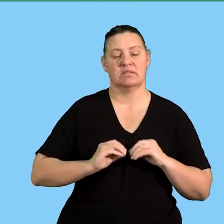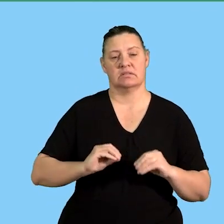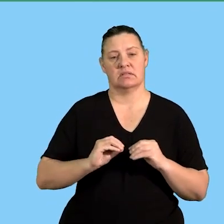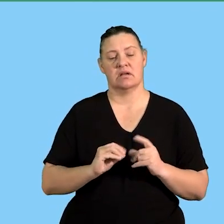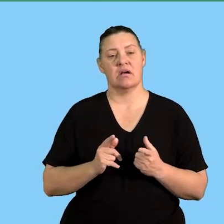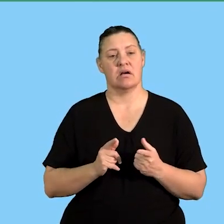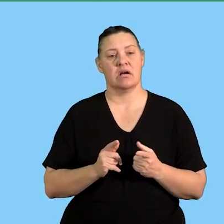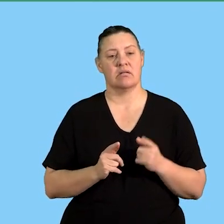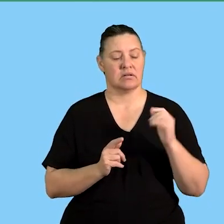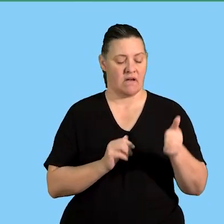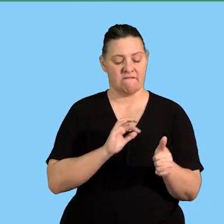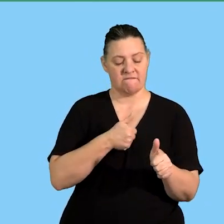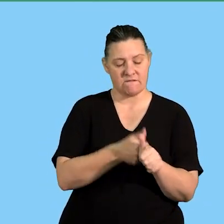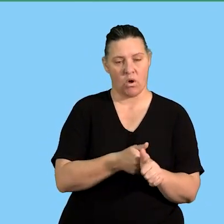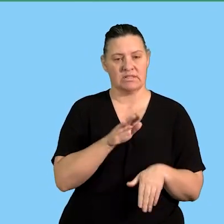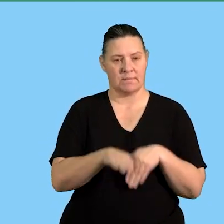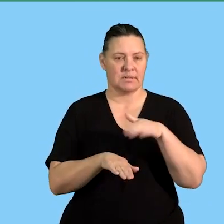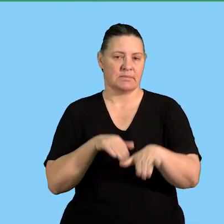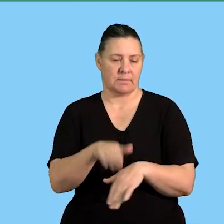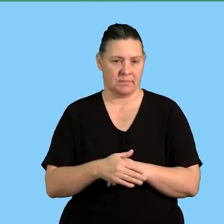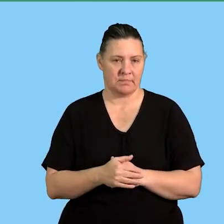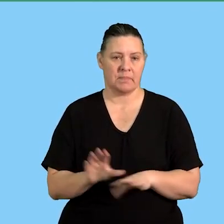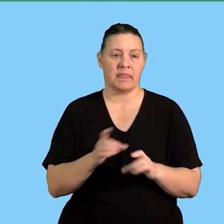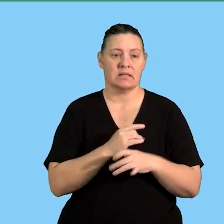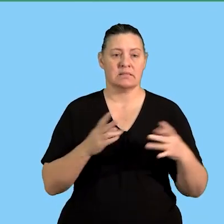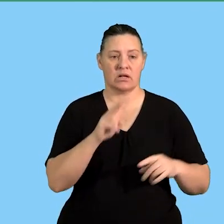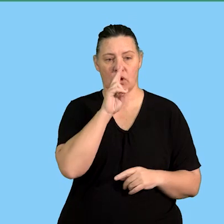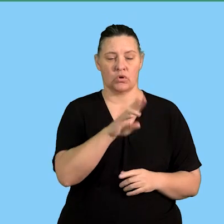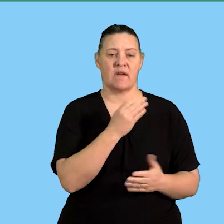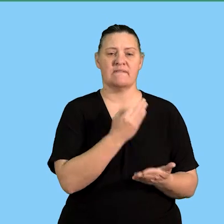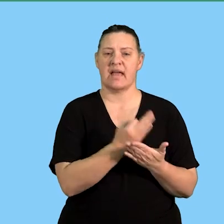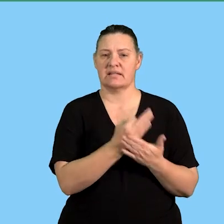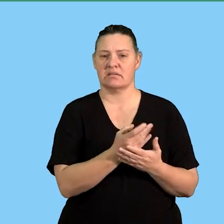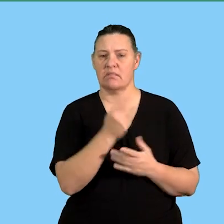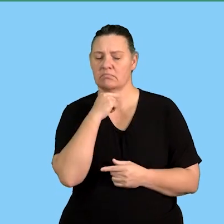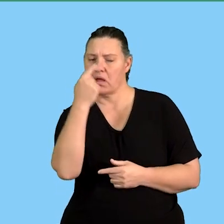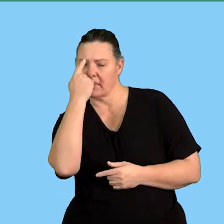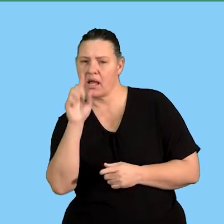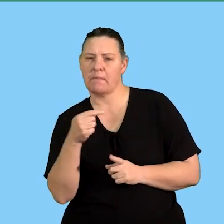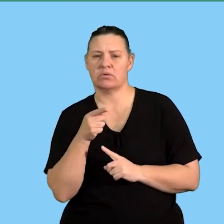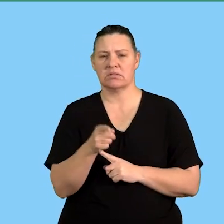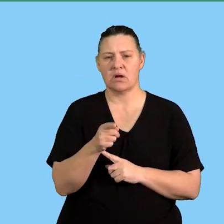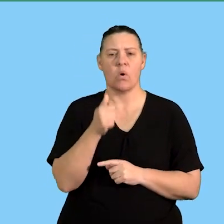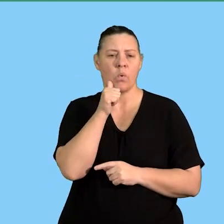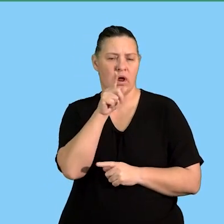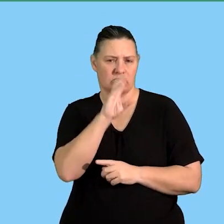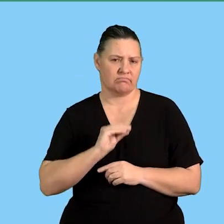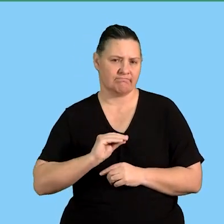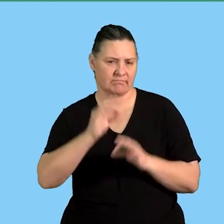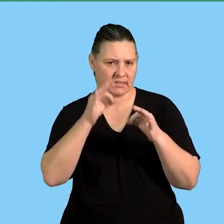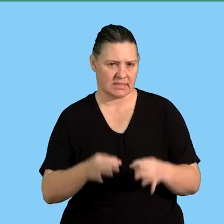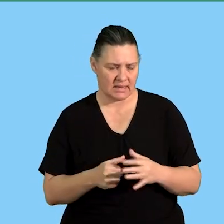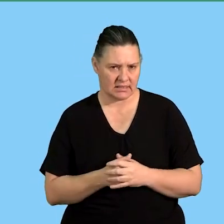lesson will be in this manner. We will start by looking to factors that should be considered when making an